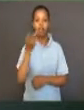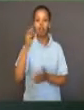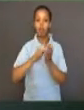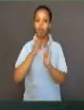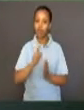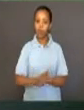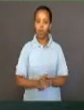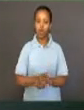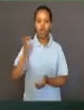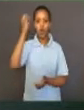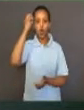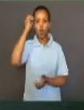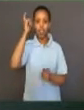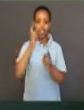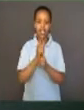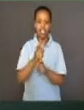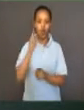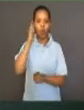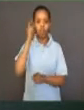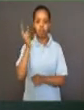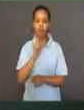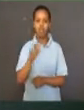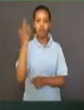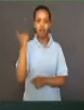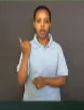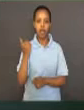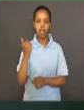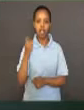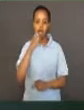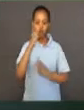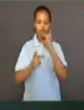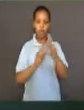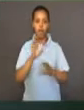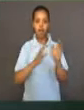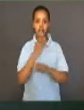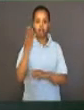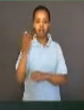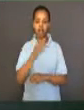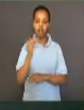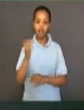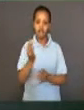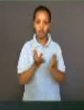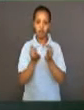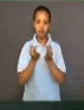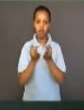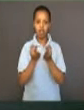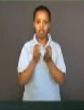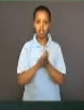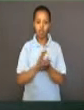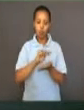Oparin's original idea was to observe and explain how